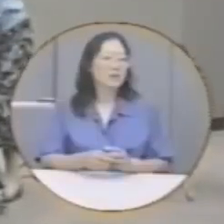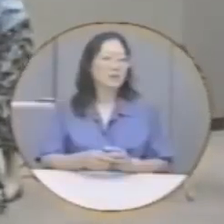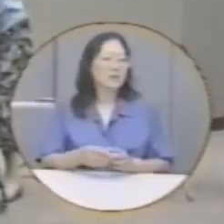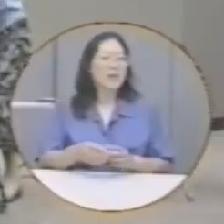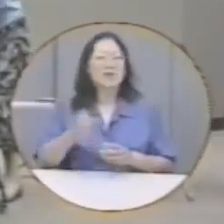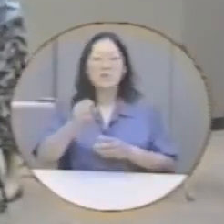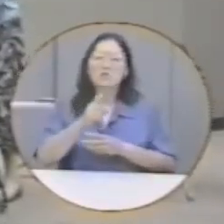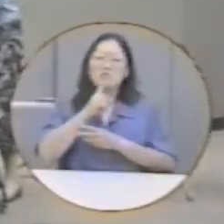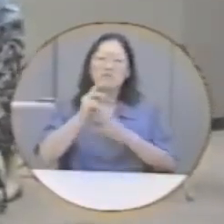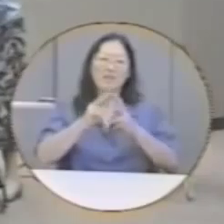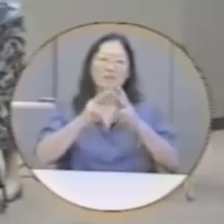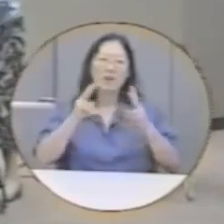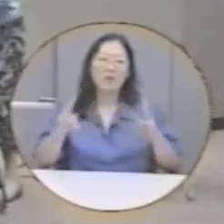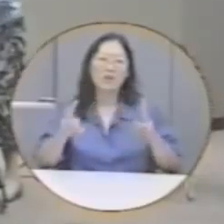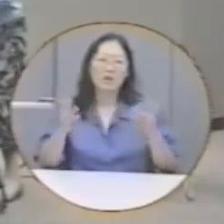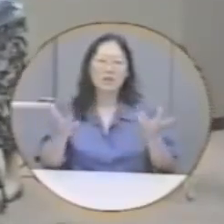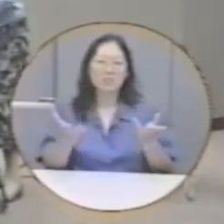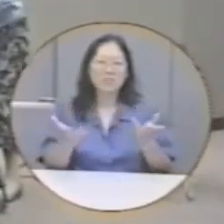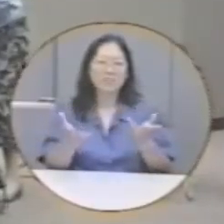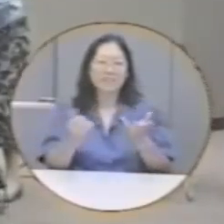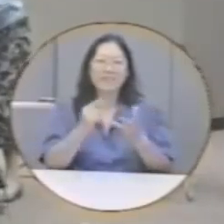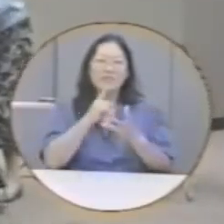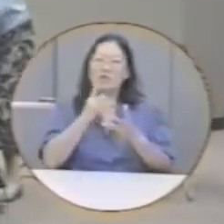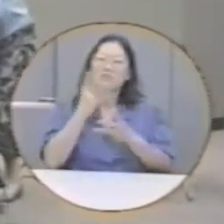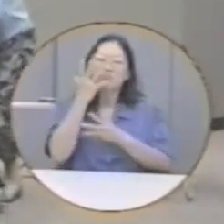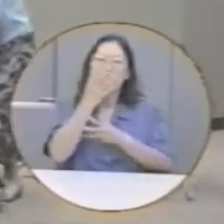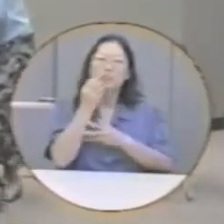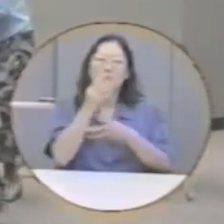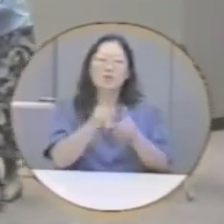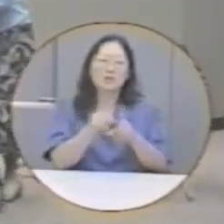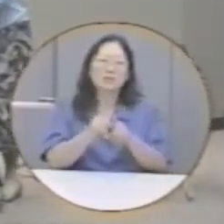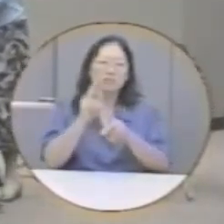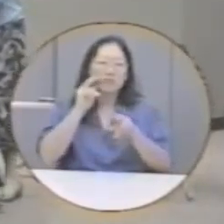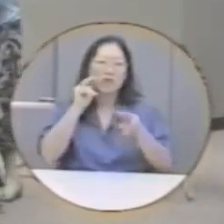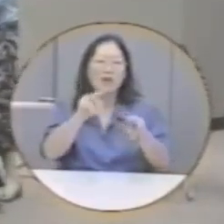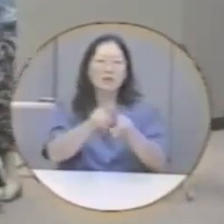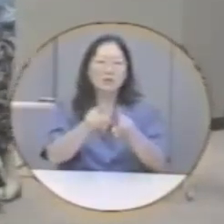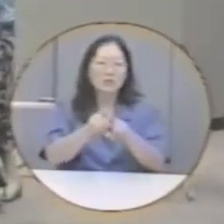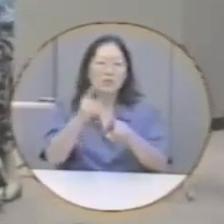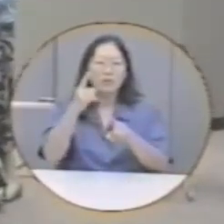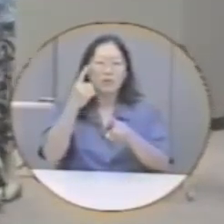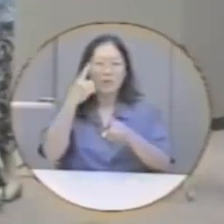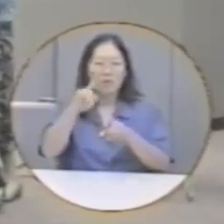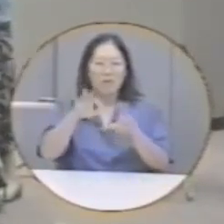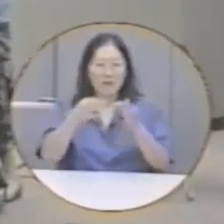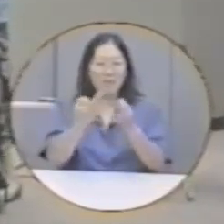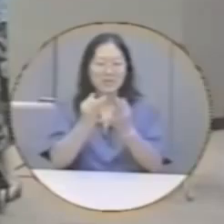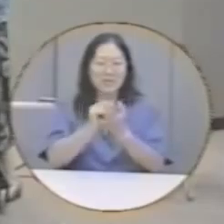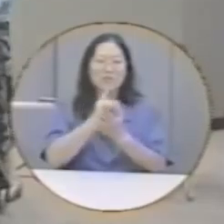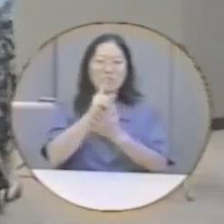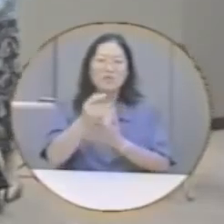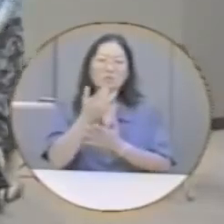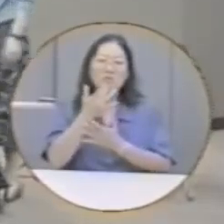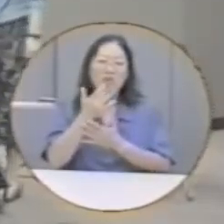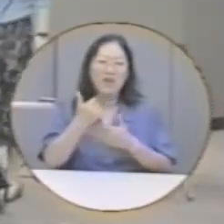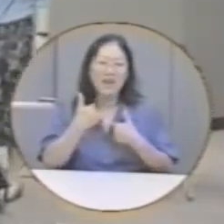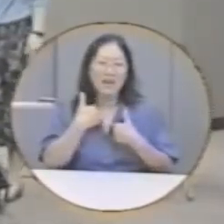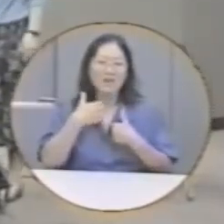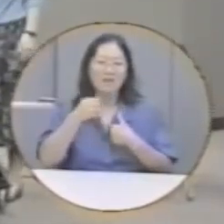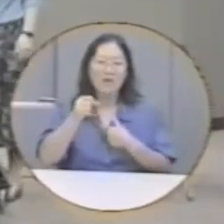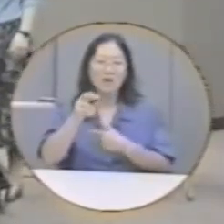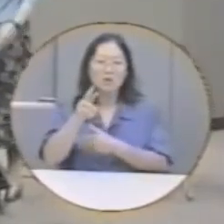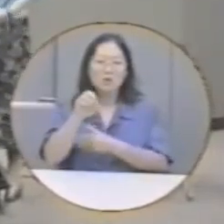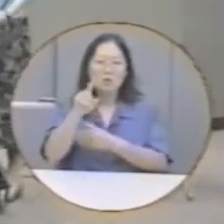So it's really very aesthetically pleasing to families that really would prefer to have a stroller type